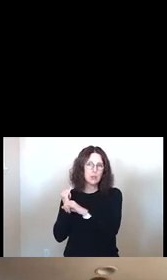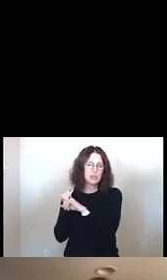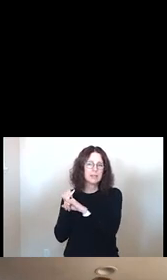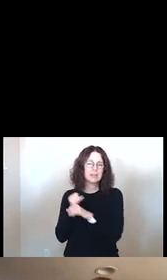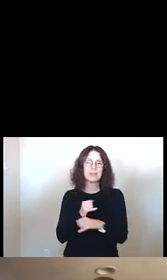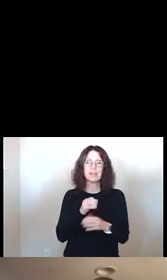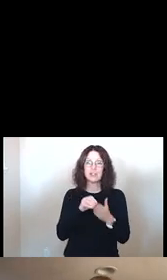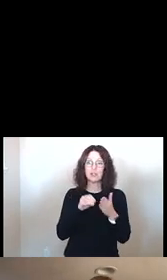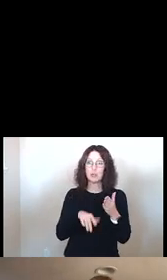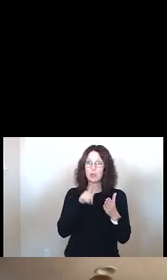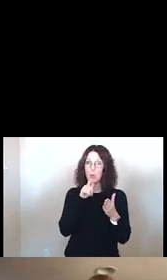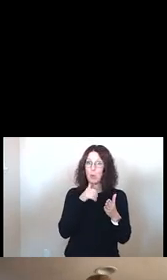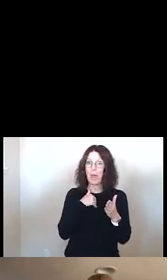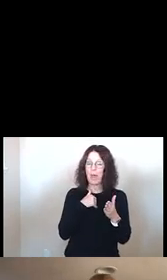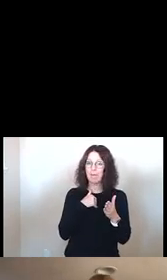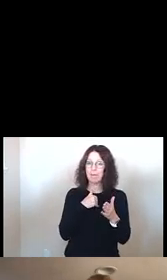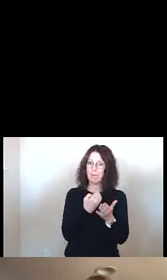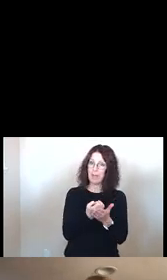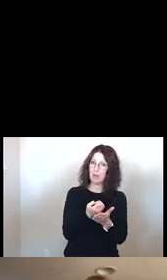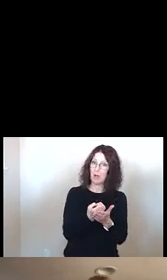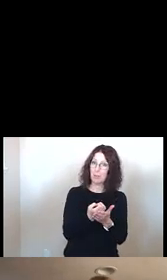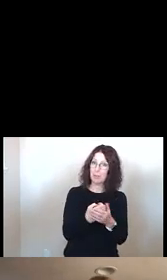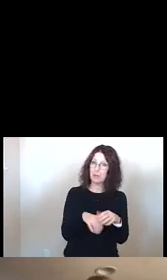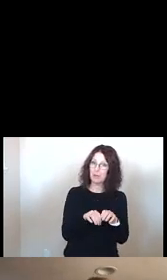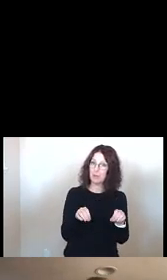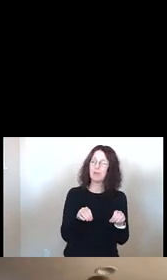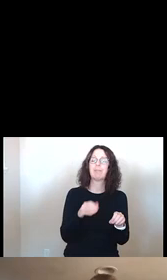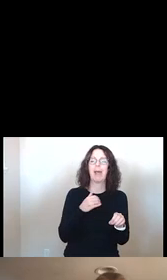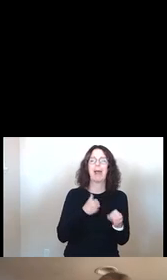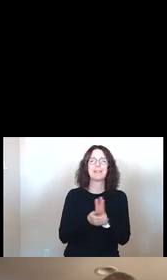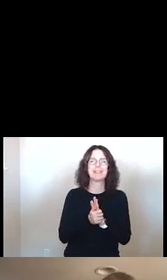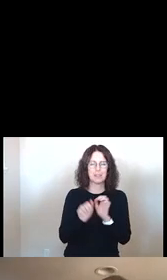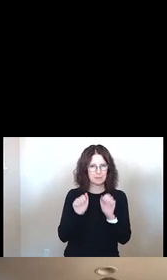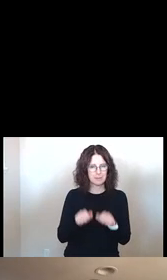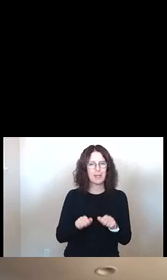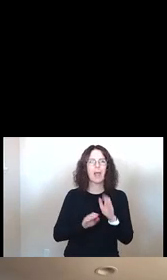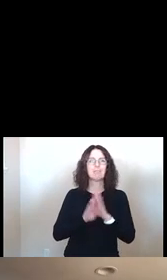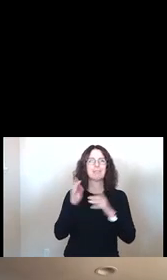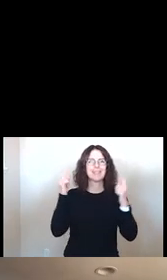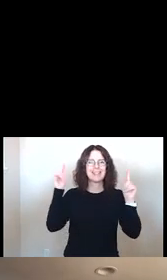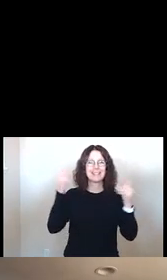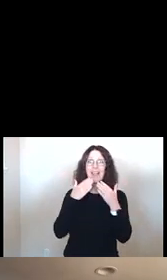the required skills to excel there. Thank you very much.